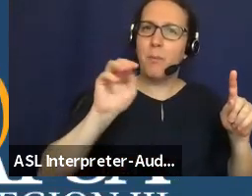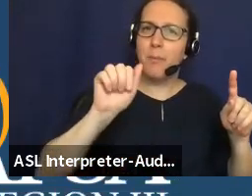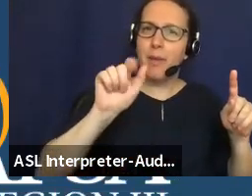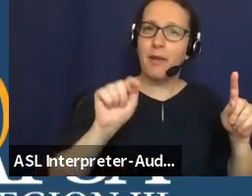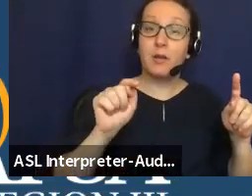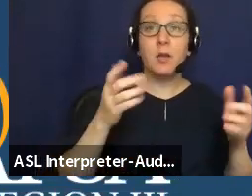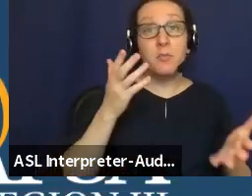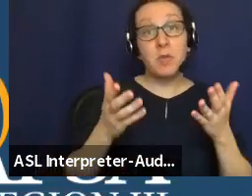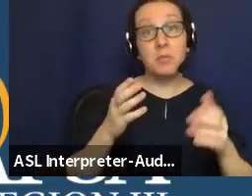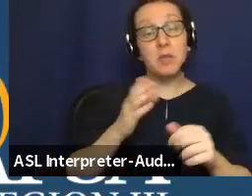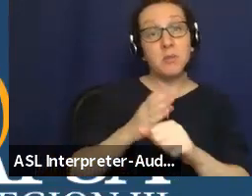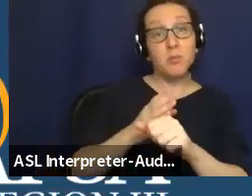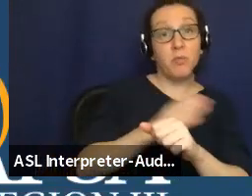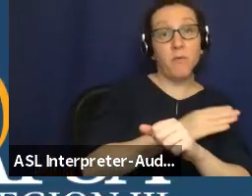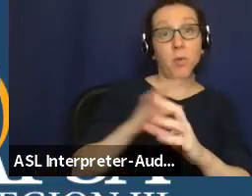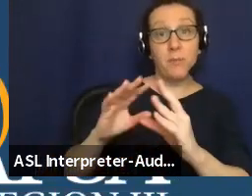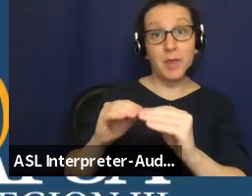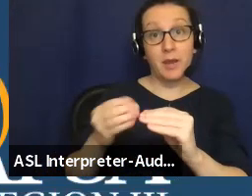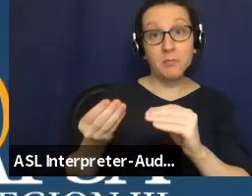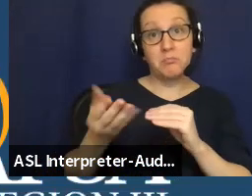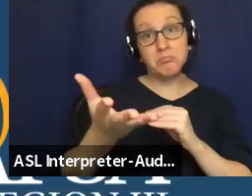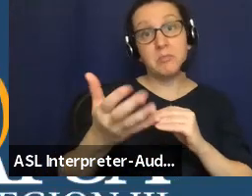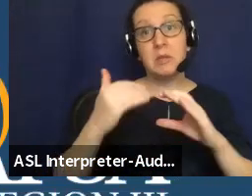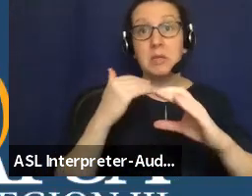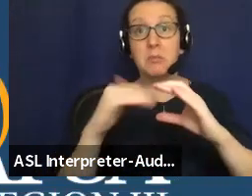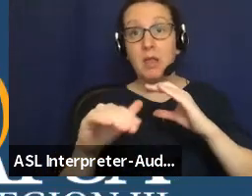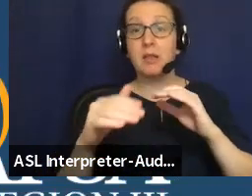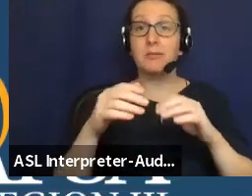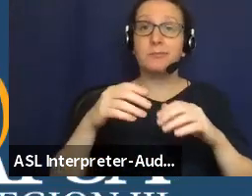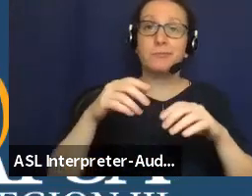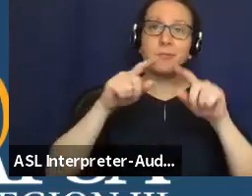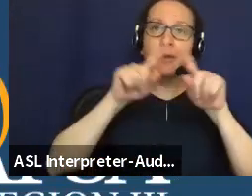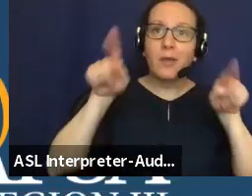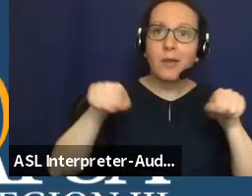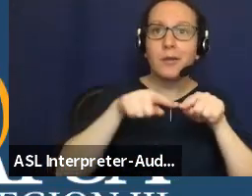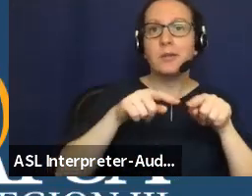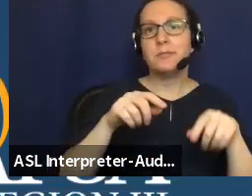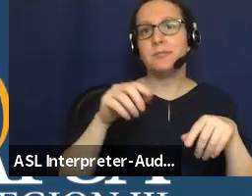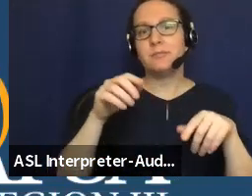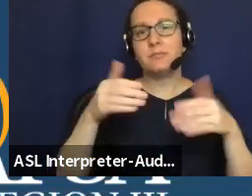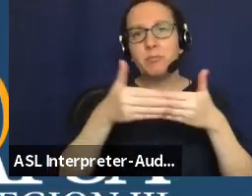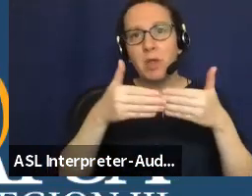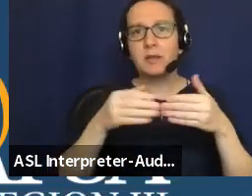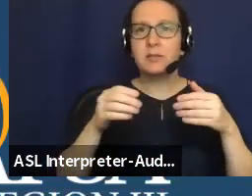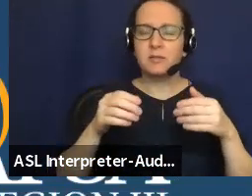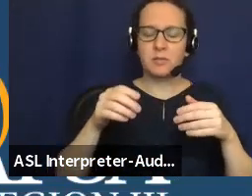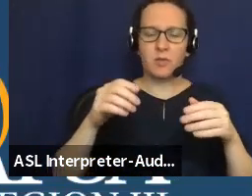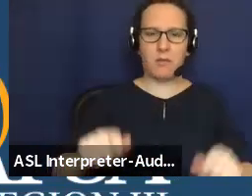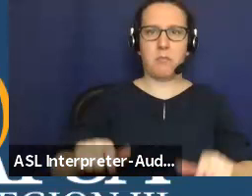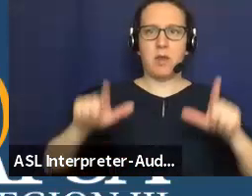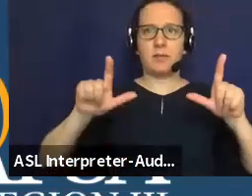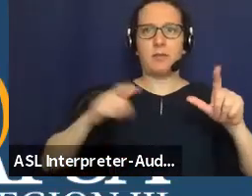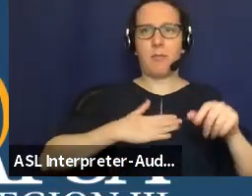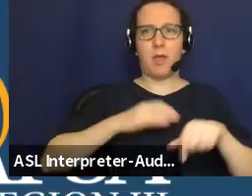will be shared through the session, emailing it ahead of time just so they can access it on their computer and whatever